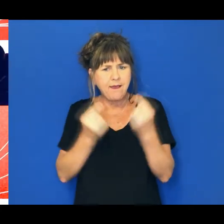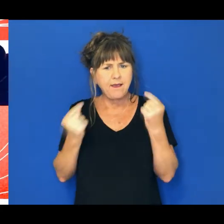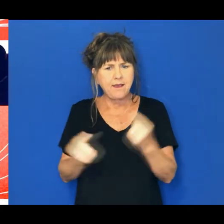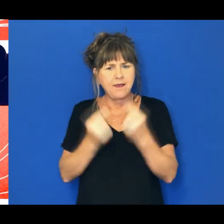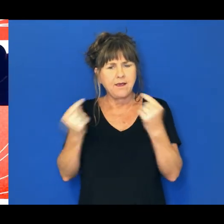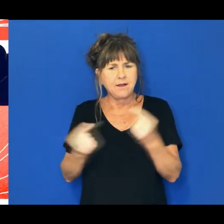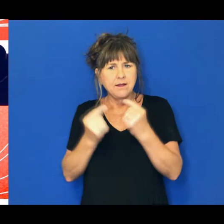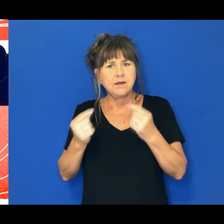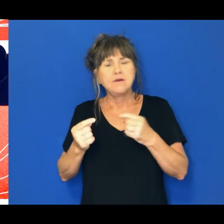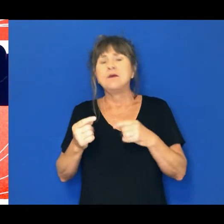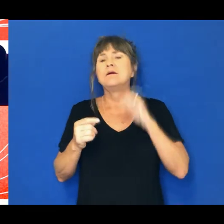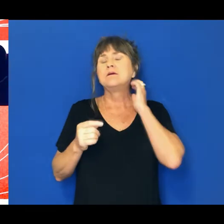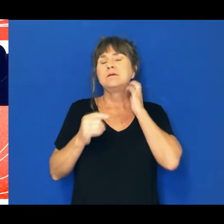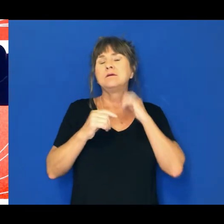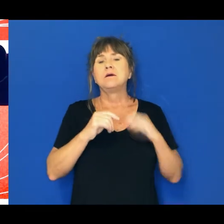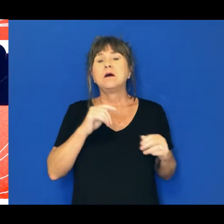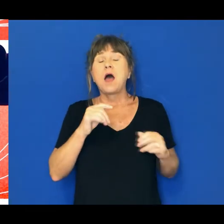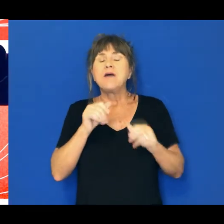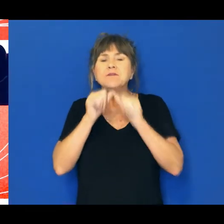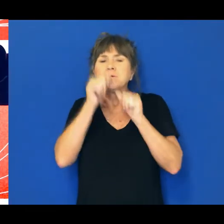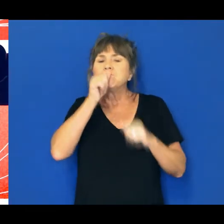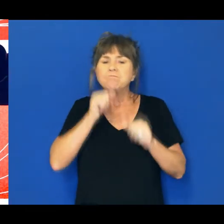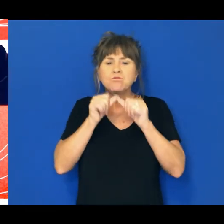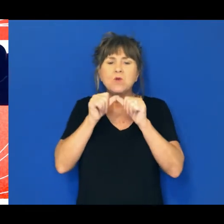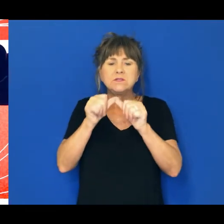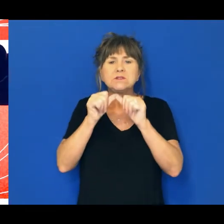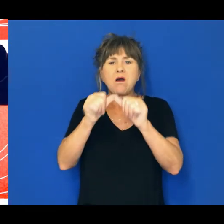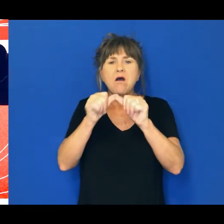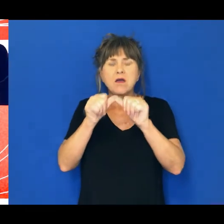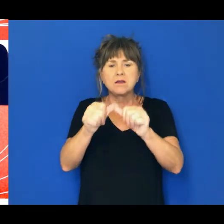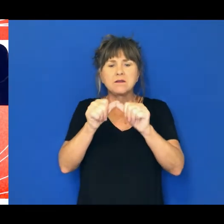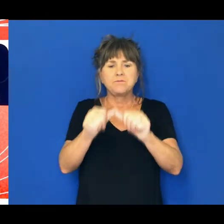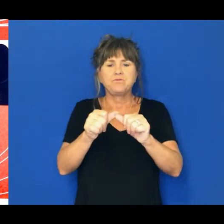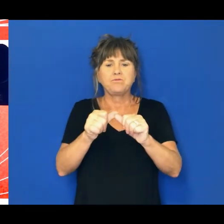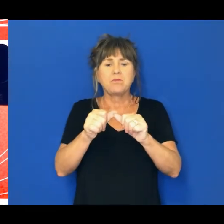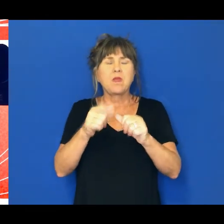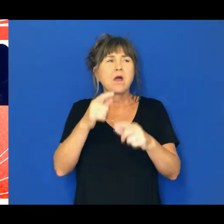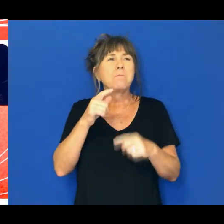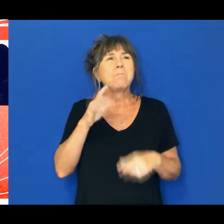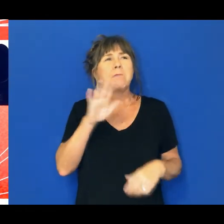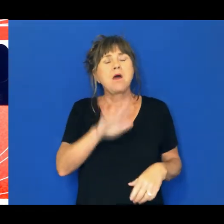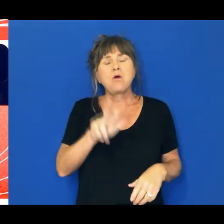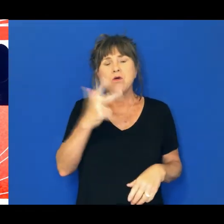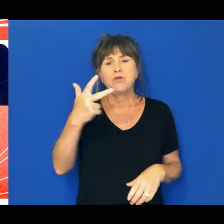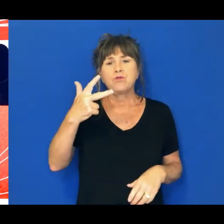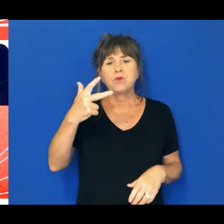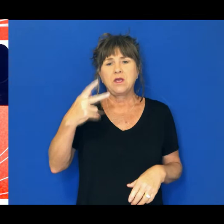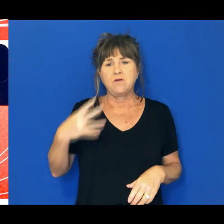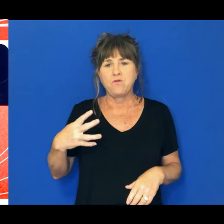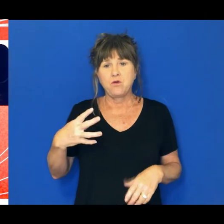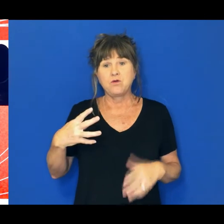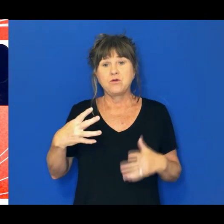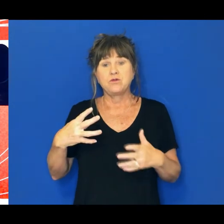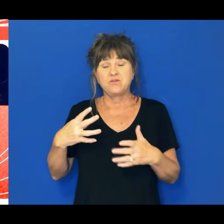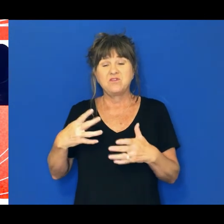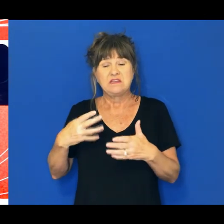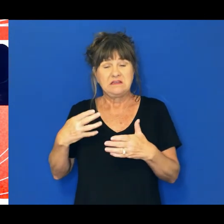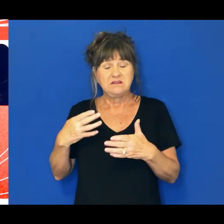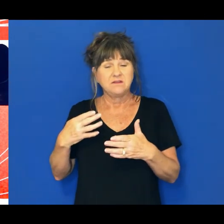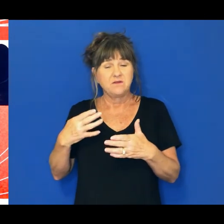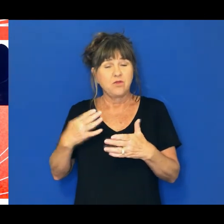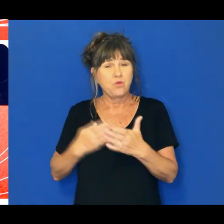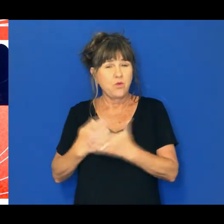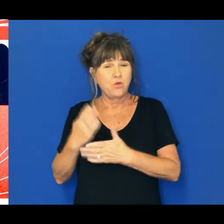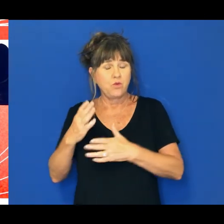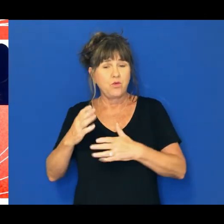But for the joy set before him, got it. No, I'm just kidding. But I had to press on. I'm pressing on around 3/4 of the way. I'm getting